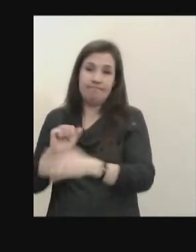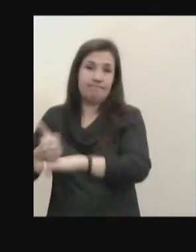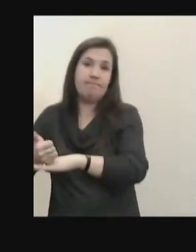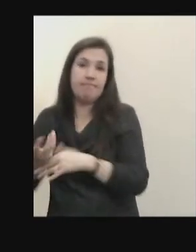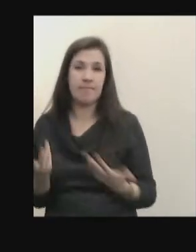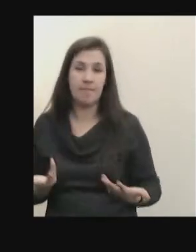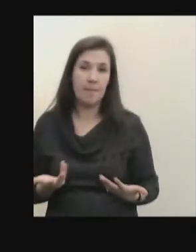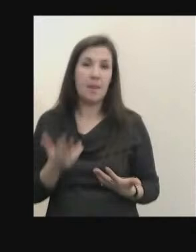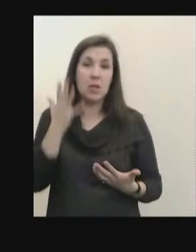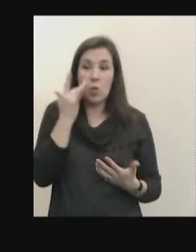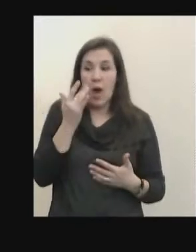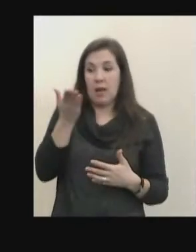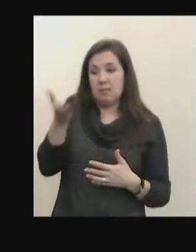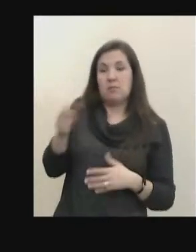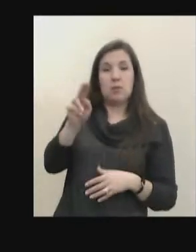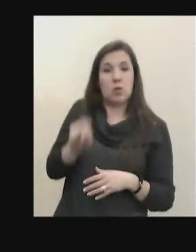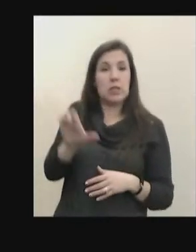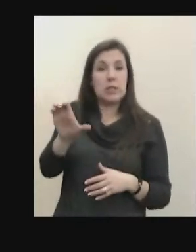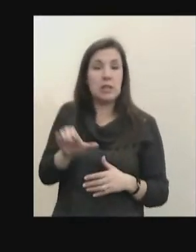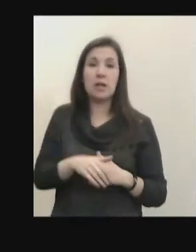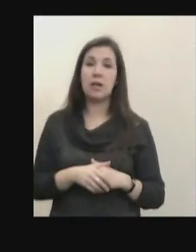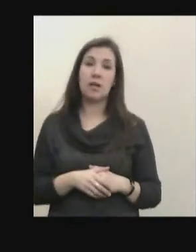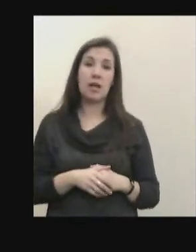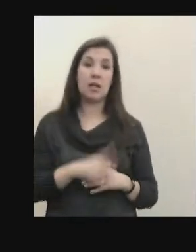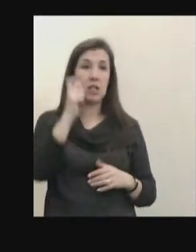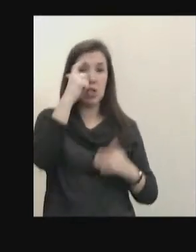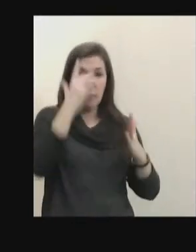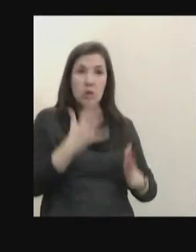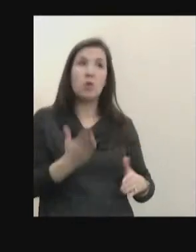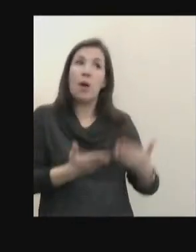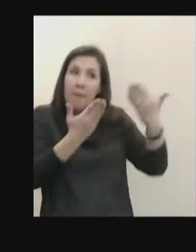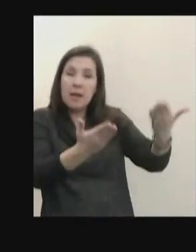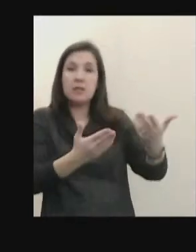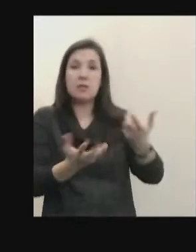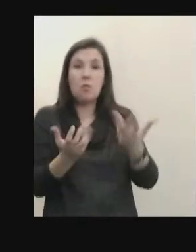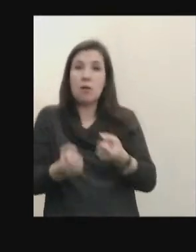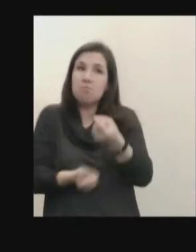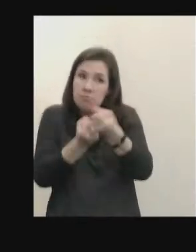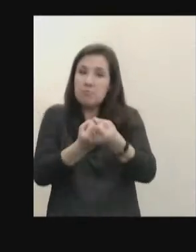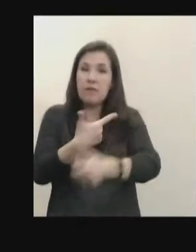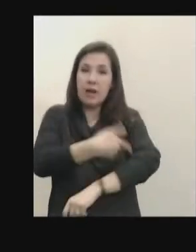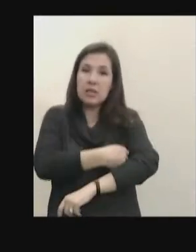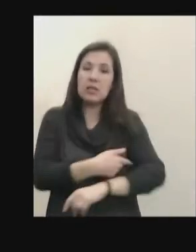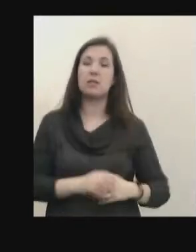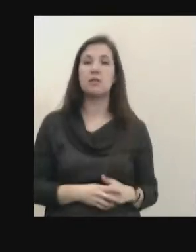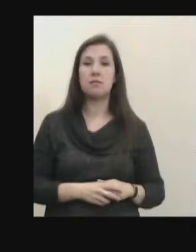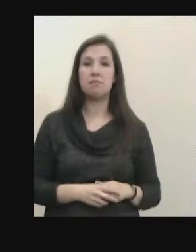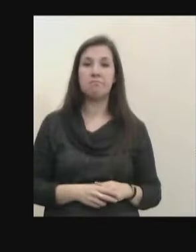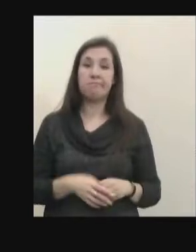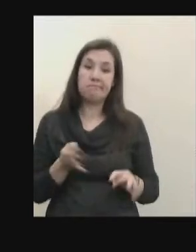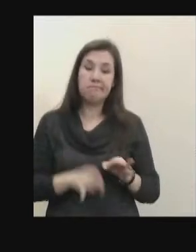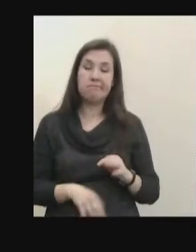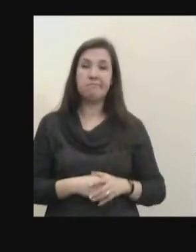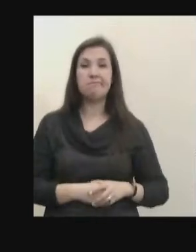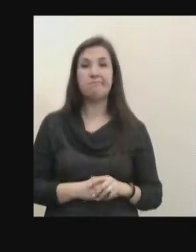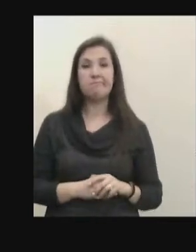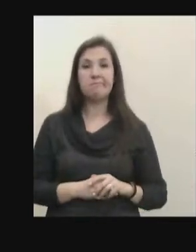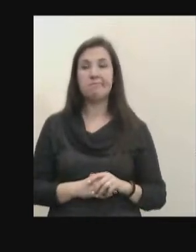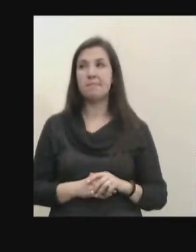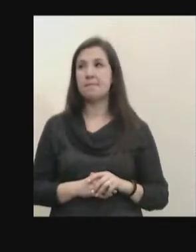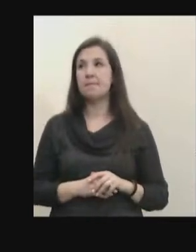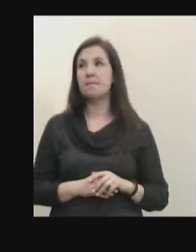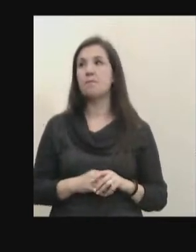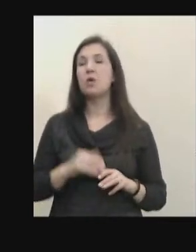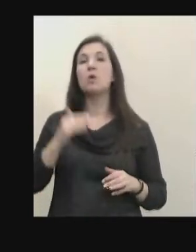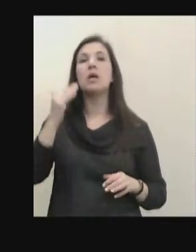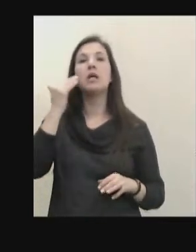York City, and it's another recommended by the governor. It's to promote vaccines. It's as simple as that. So we do know that in